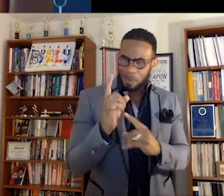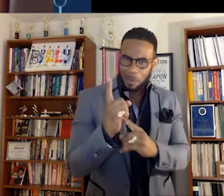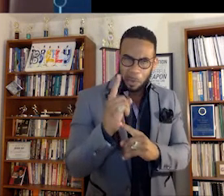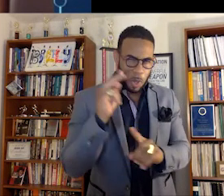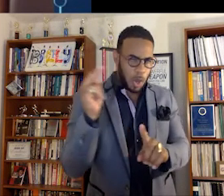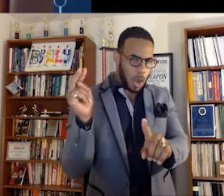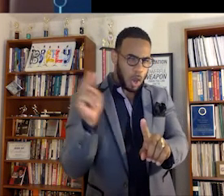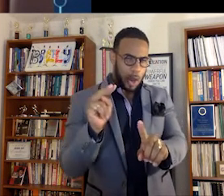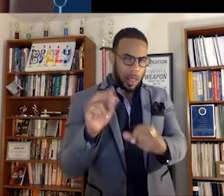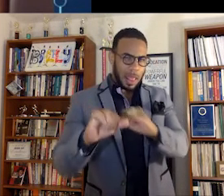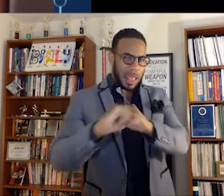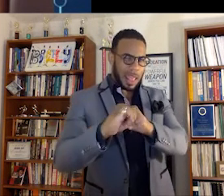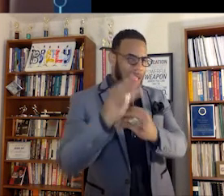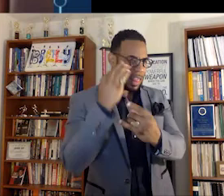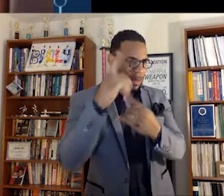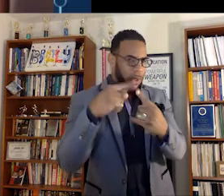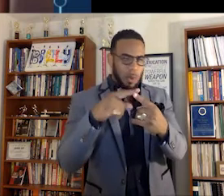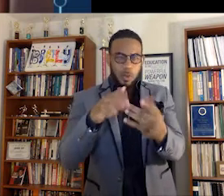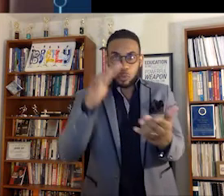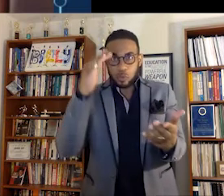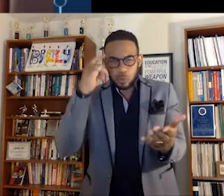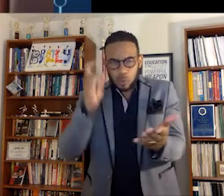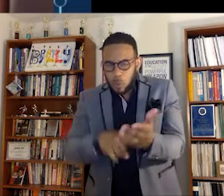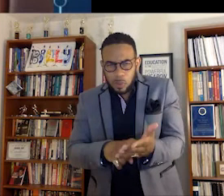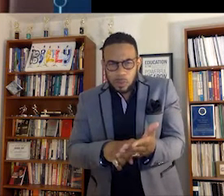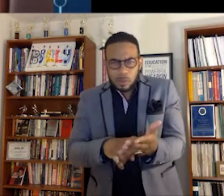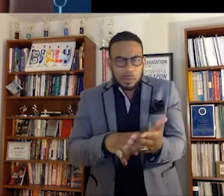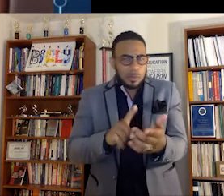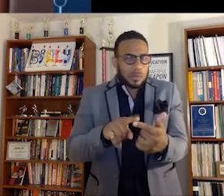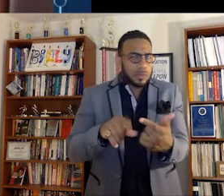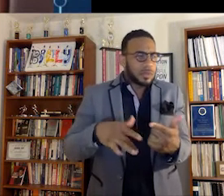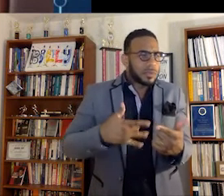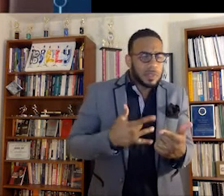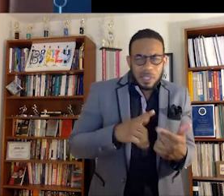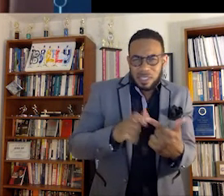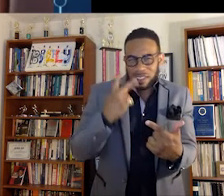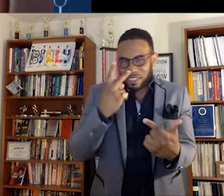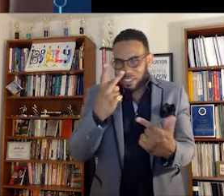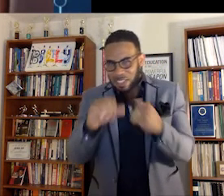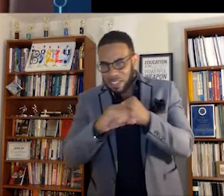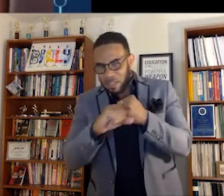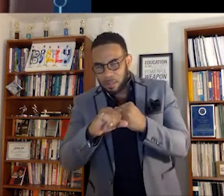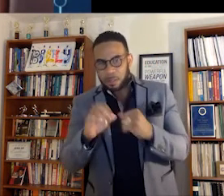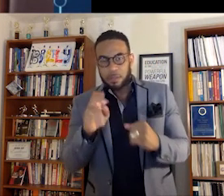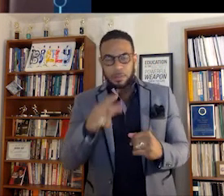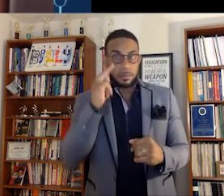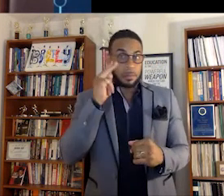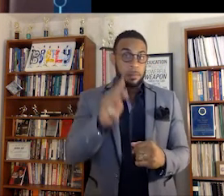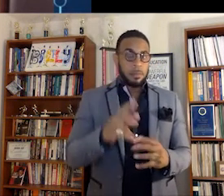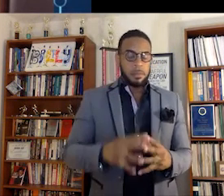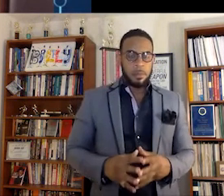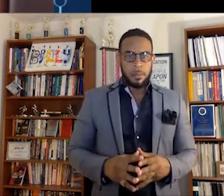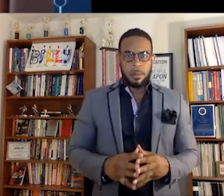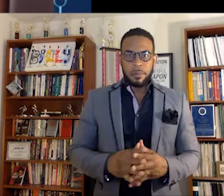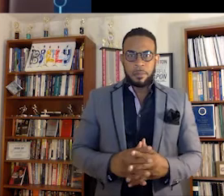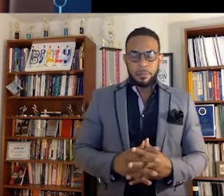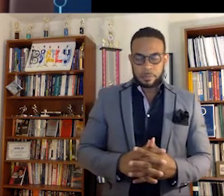to look at the ads and think about what you notice, what you feel as you see these advertisements.